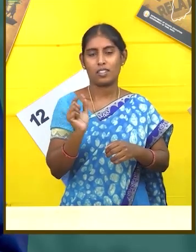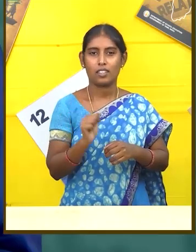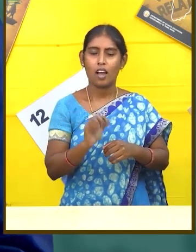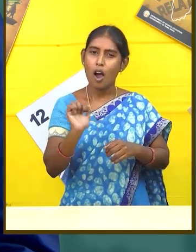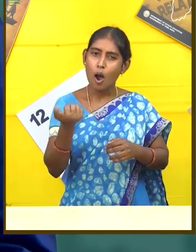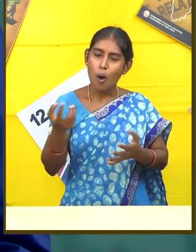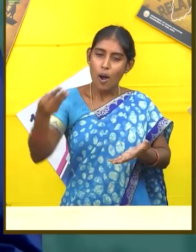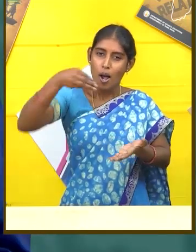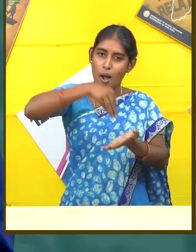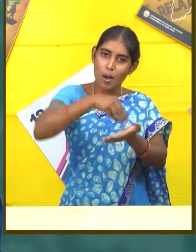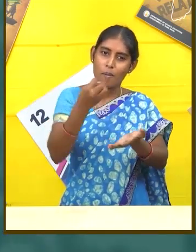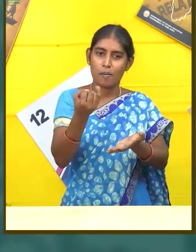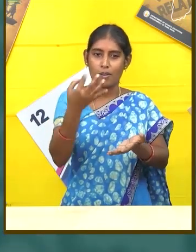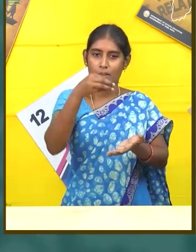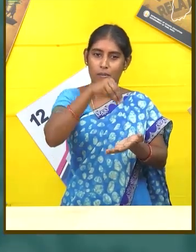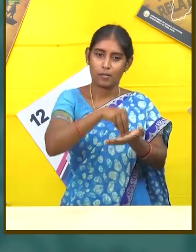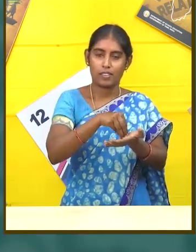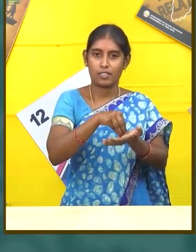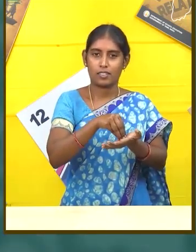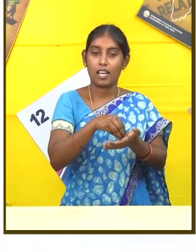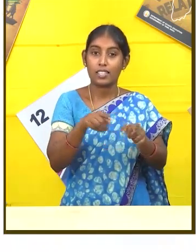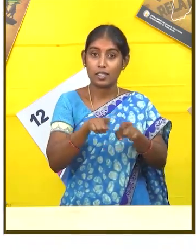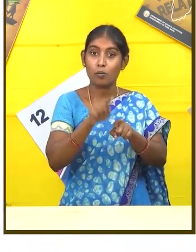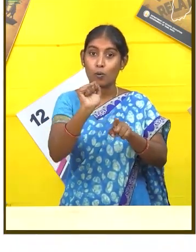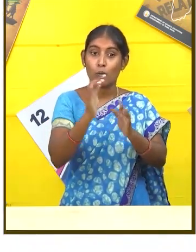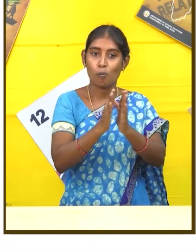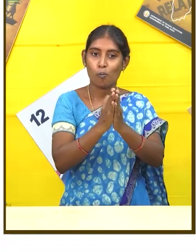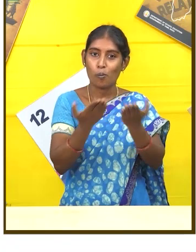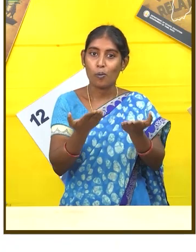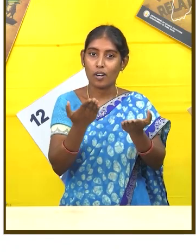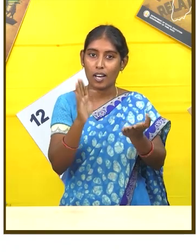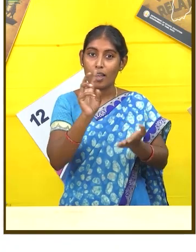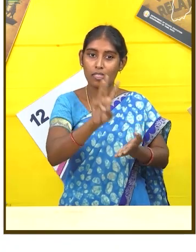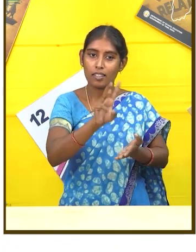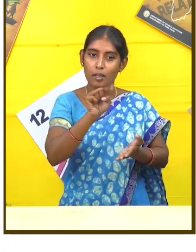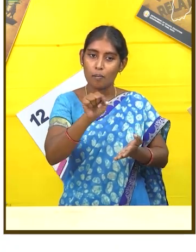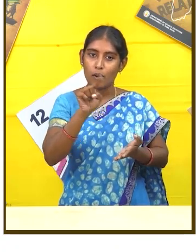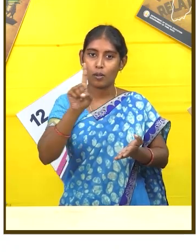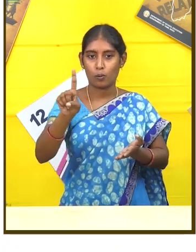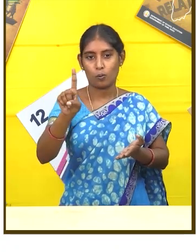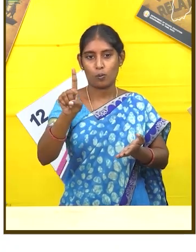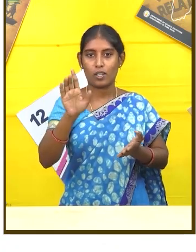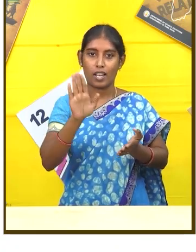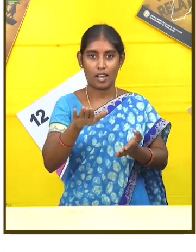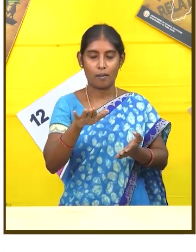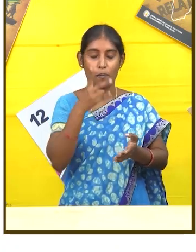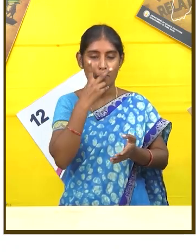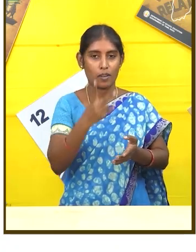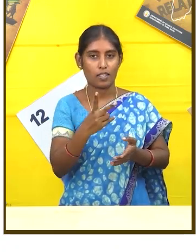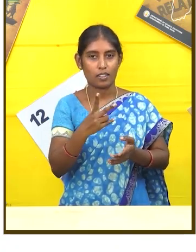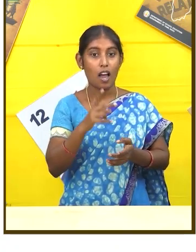problem, how to use it? One example again, it is given in your textbook also, example 3.1 it is.